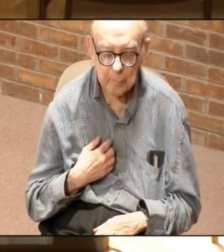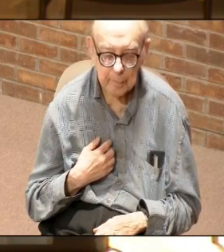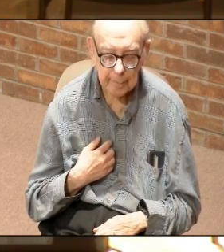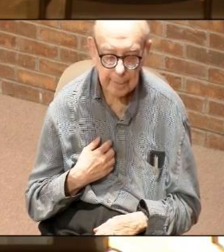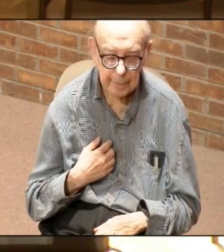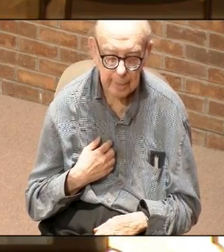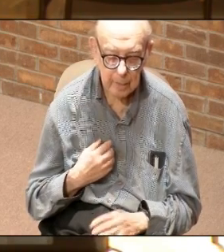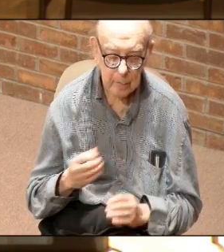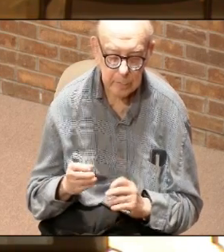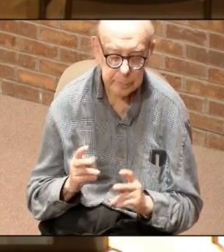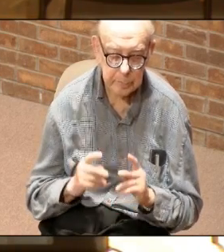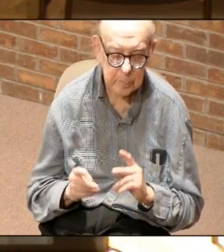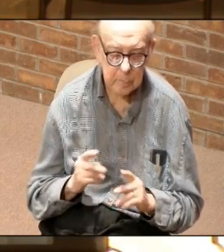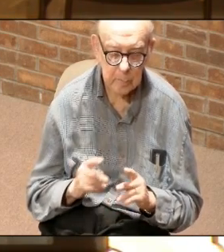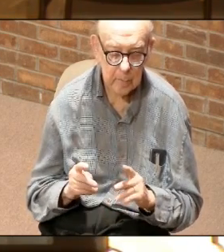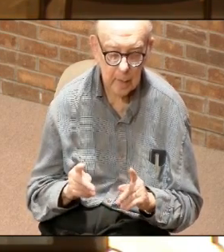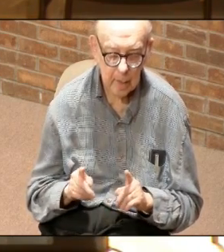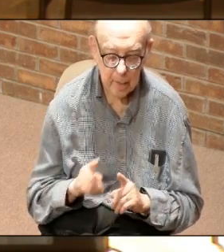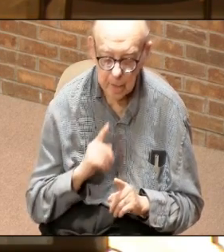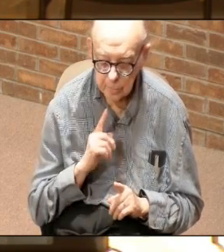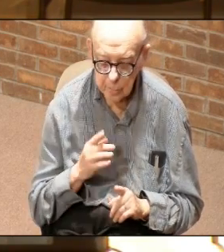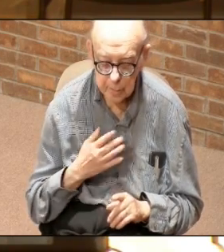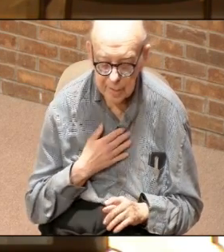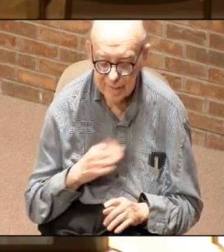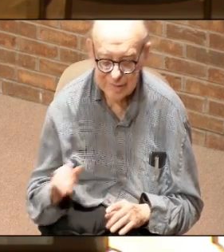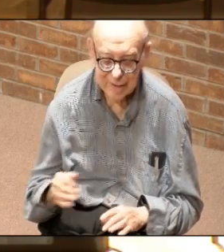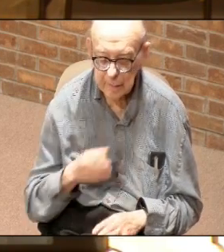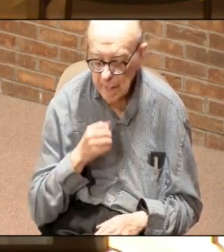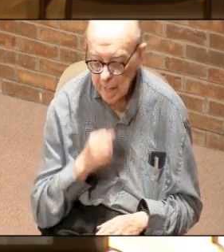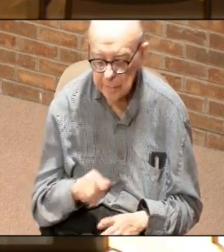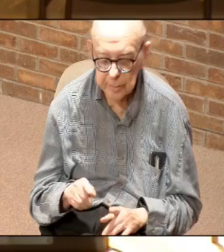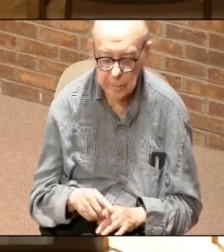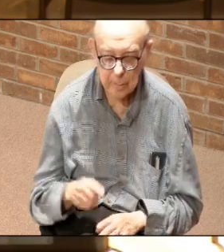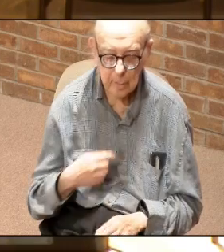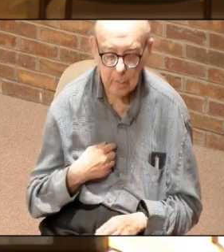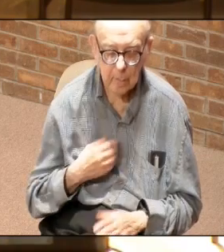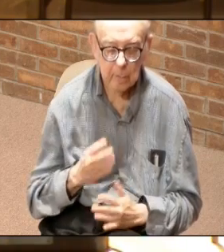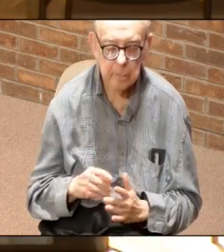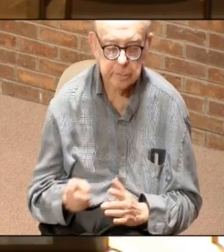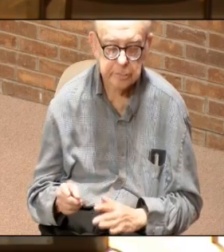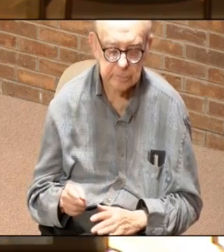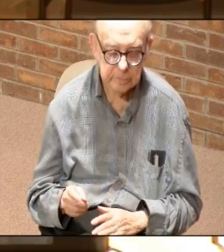And a lot more people that are my age. And for some